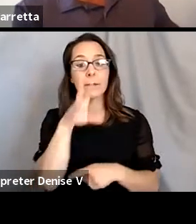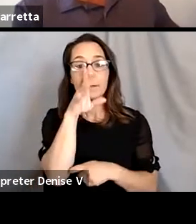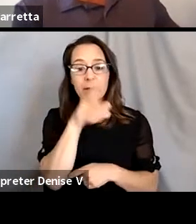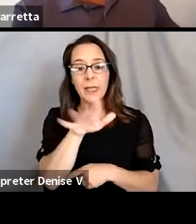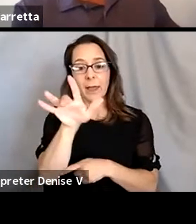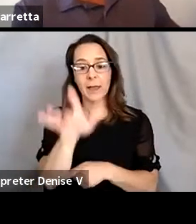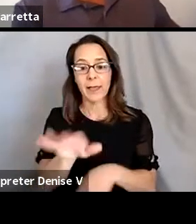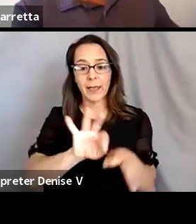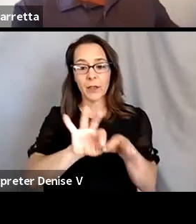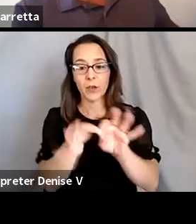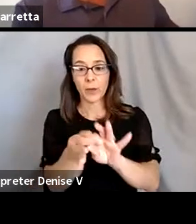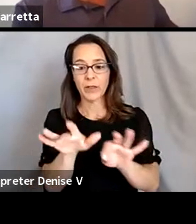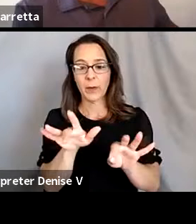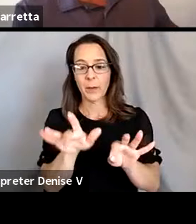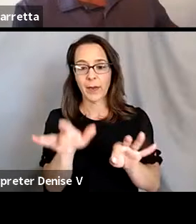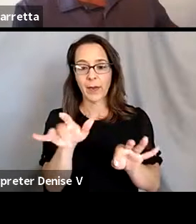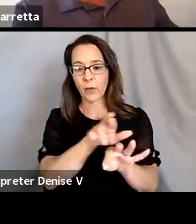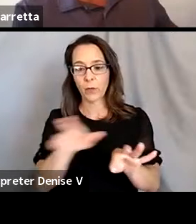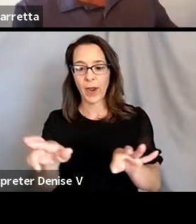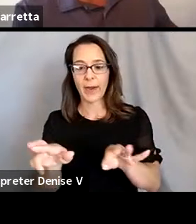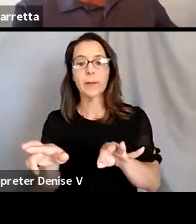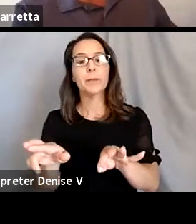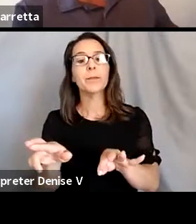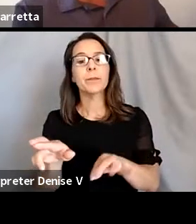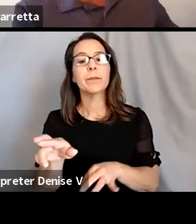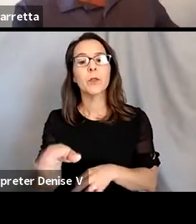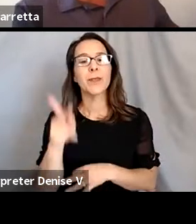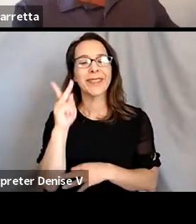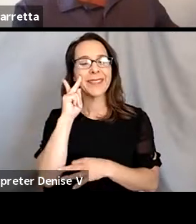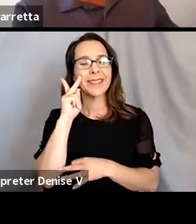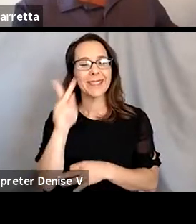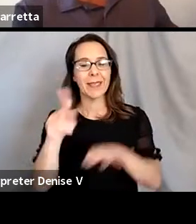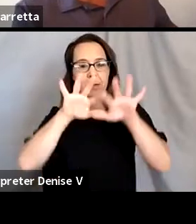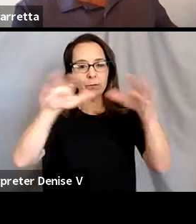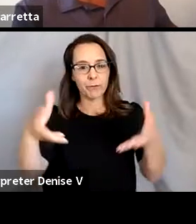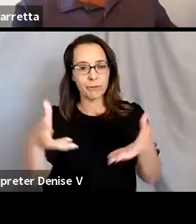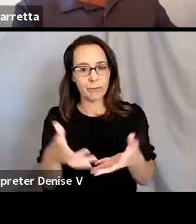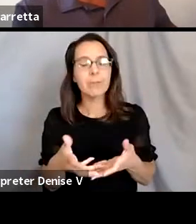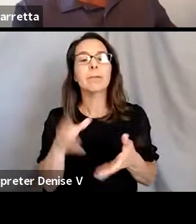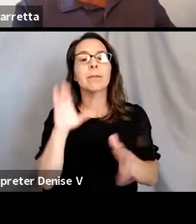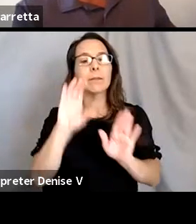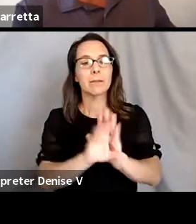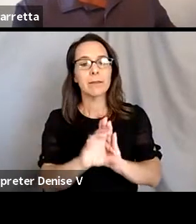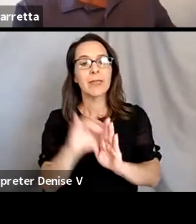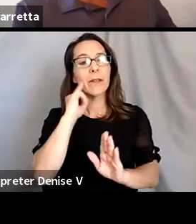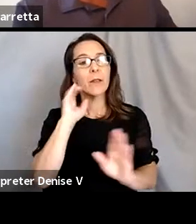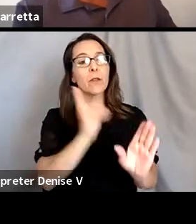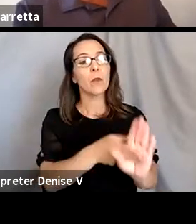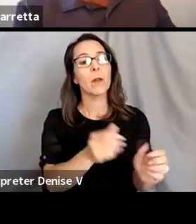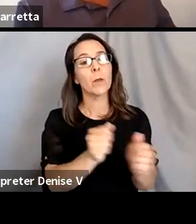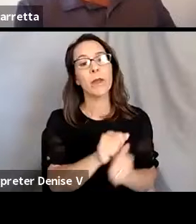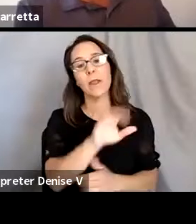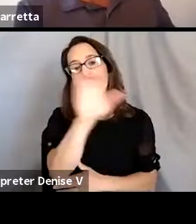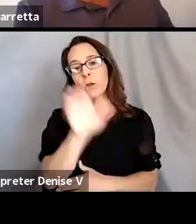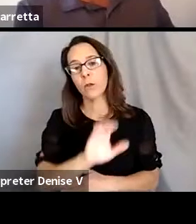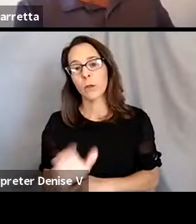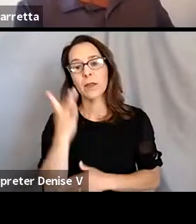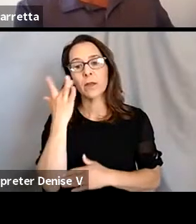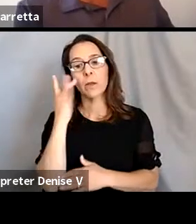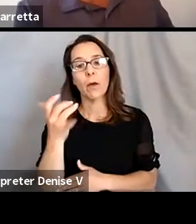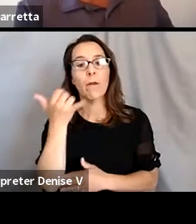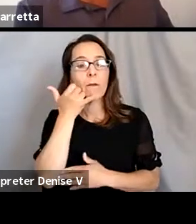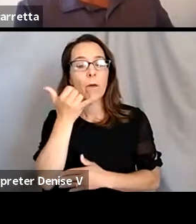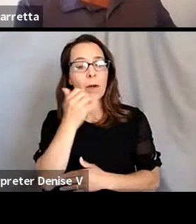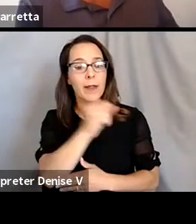at the bottom right of your Zoom screen. You'll see the globe icon. If you're joining via the Zoom smartphone app, select your language